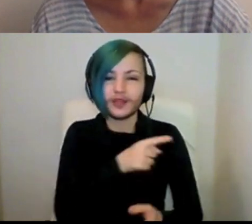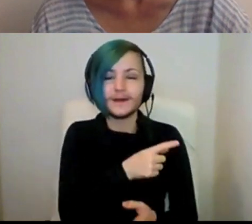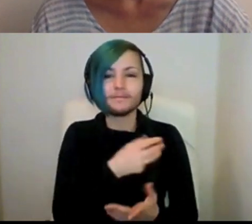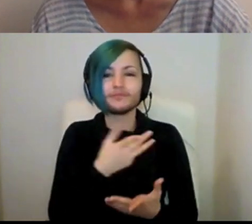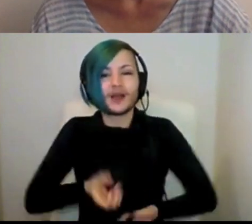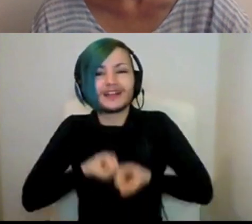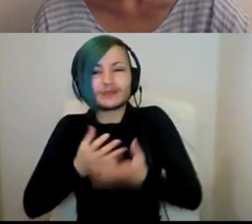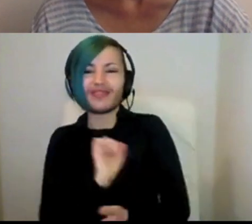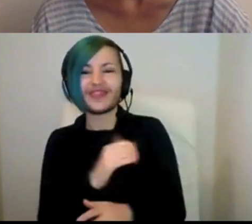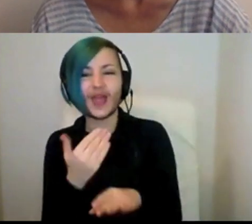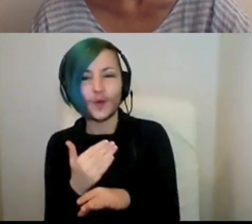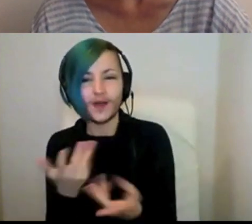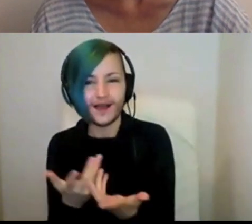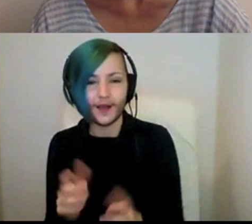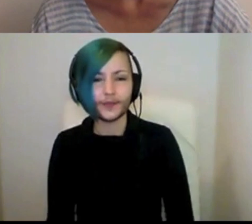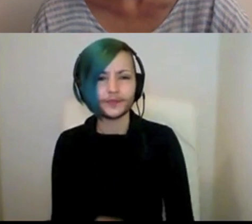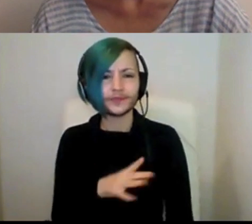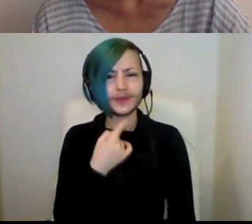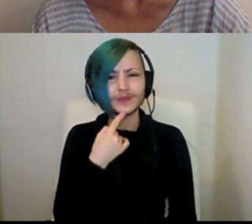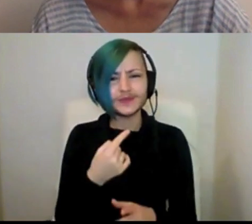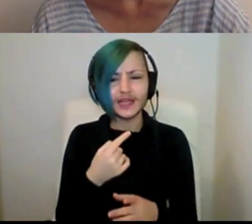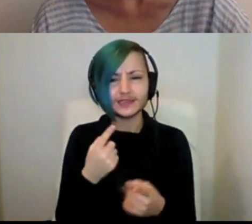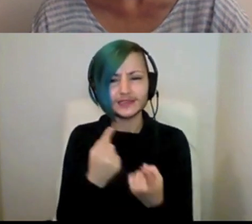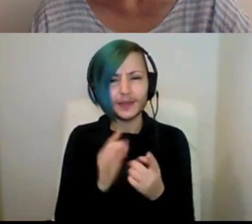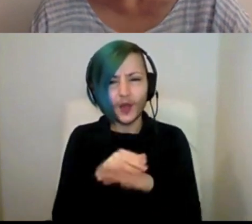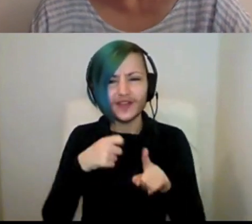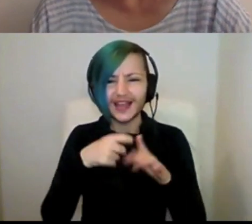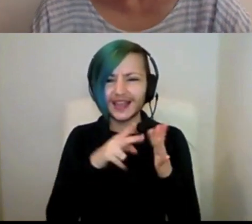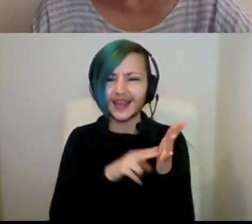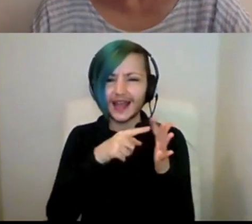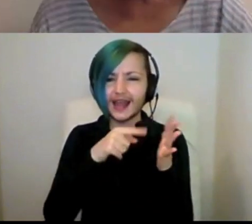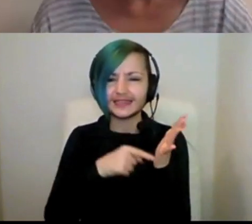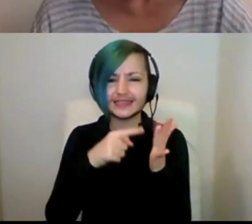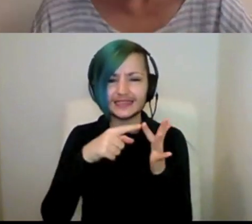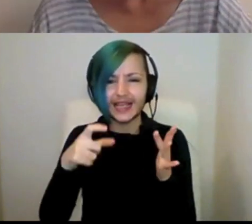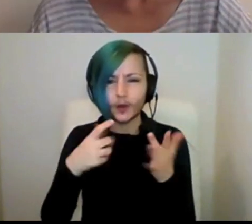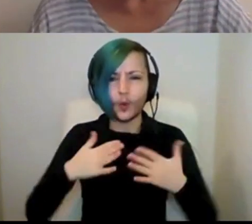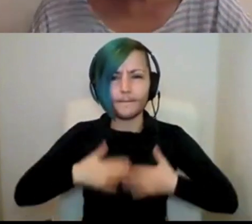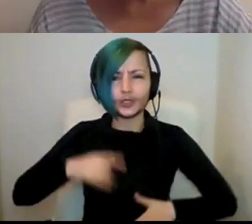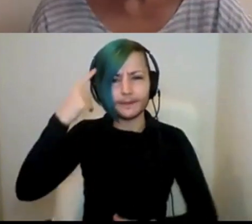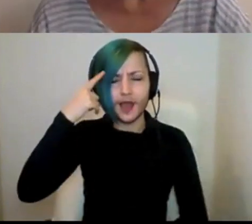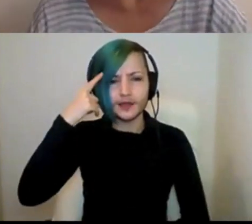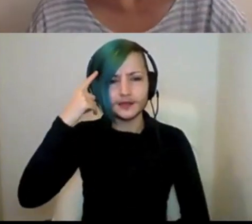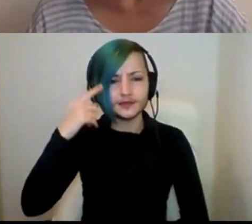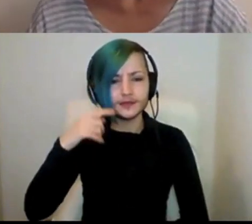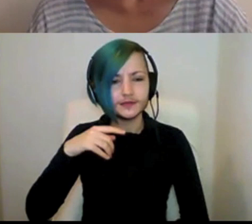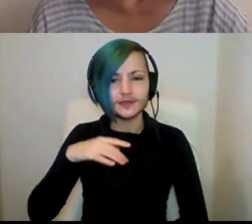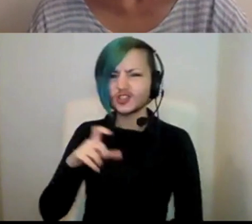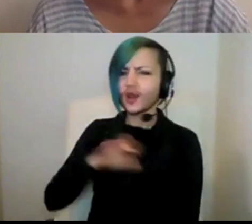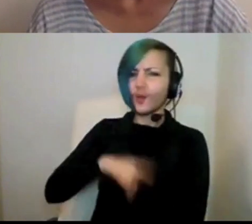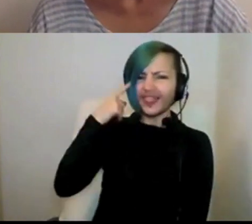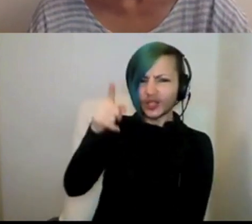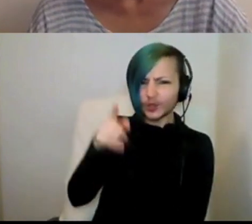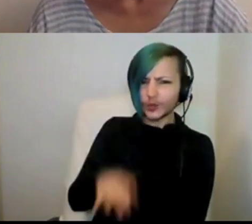you brought up, Sheryll? Something about kinetic or body mind or something like that. Well, no, I think you did that actually. I think it was, I